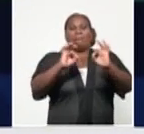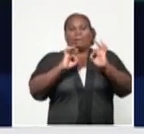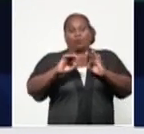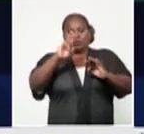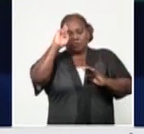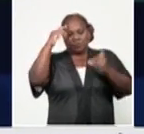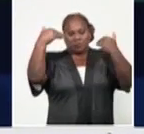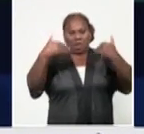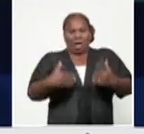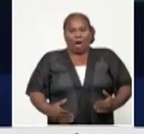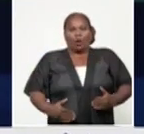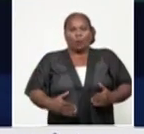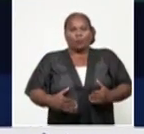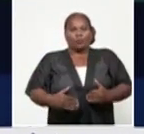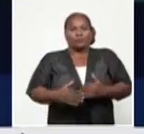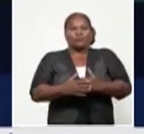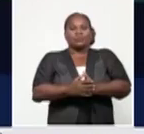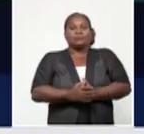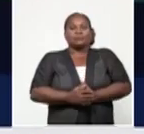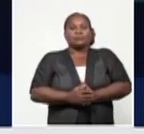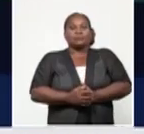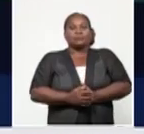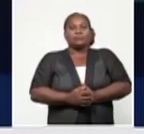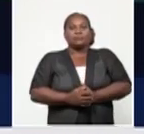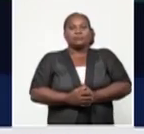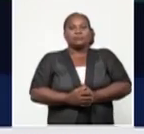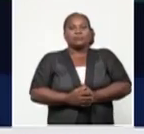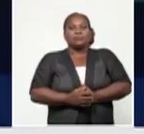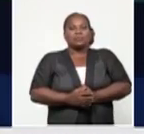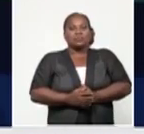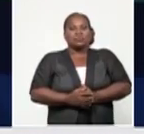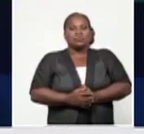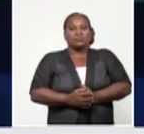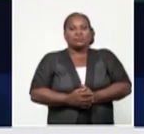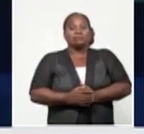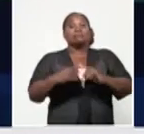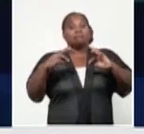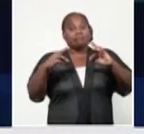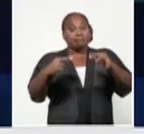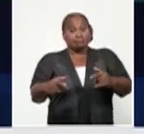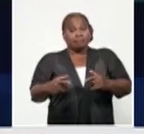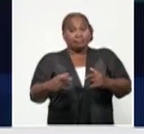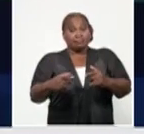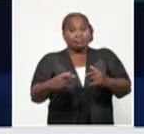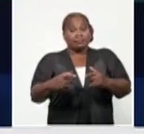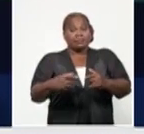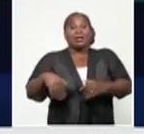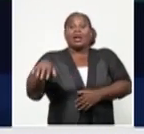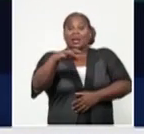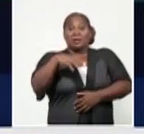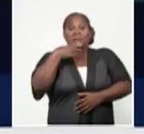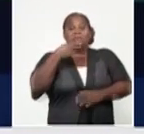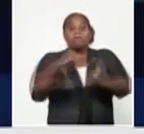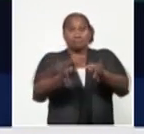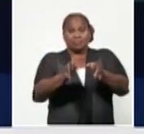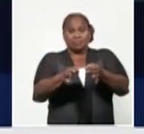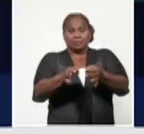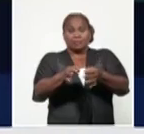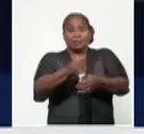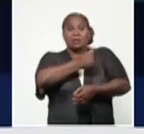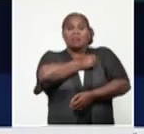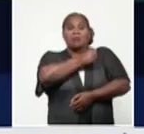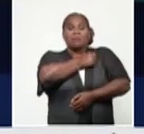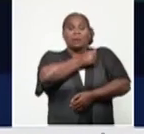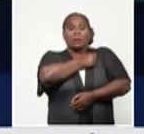it is essential that everyone continues to wear their face mask in order to protect oneself and those around them.